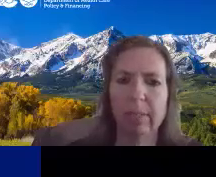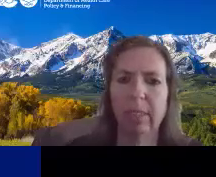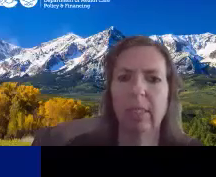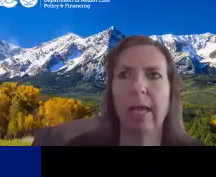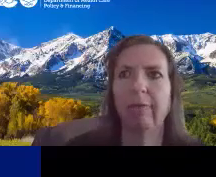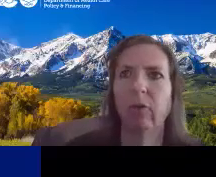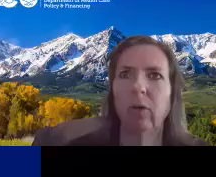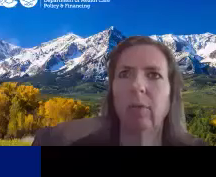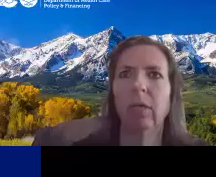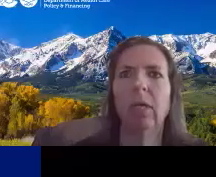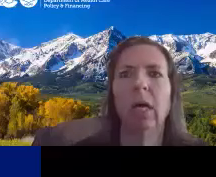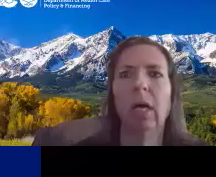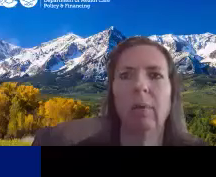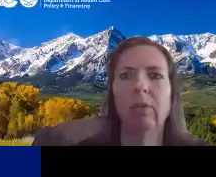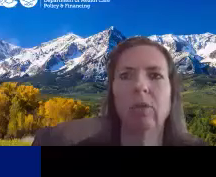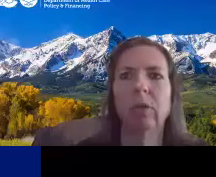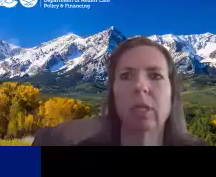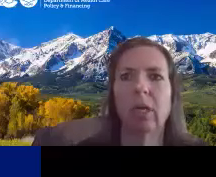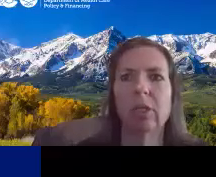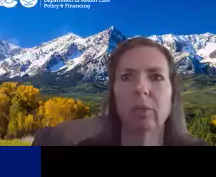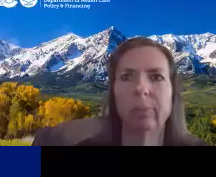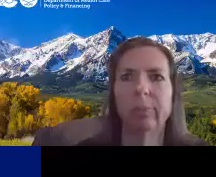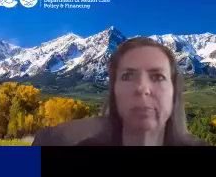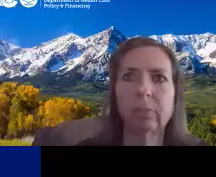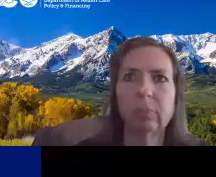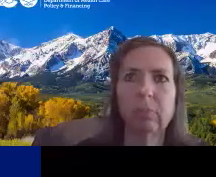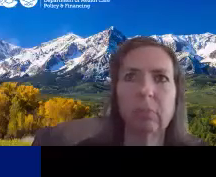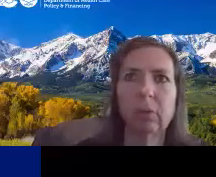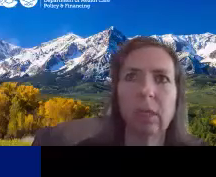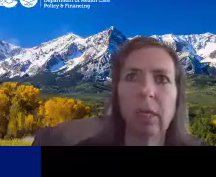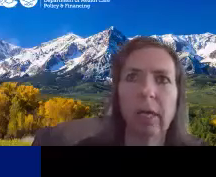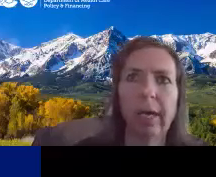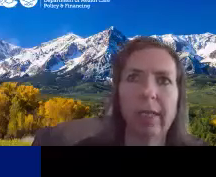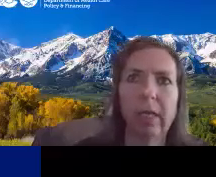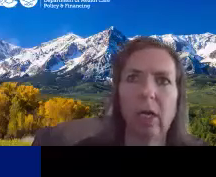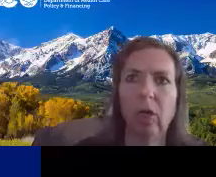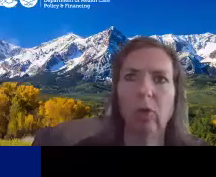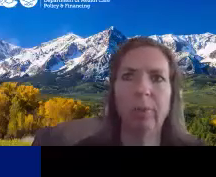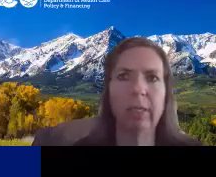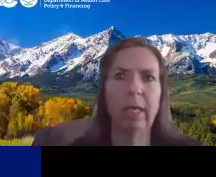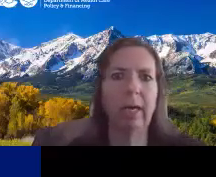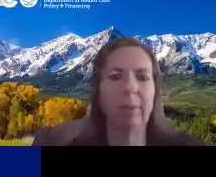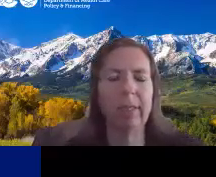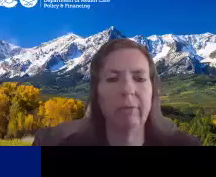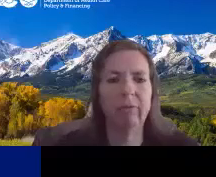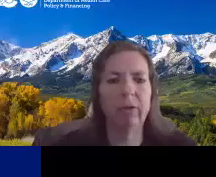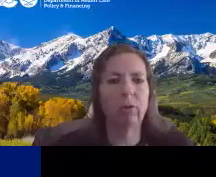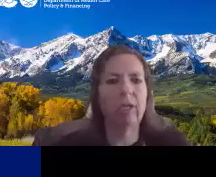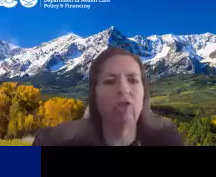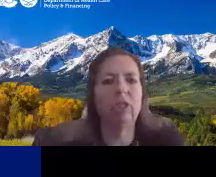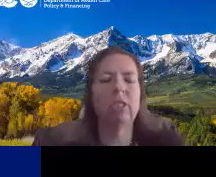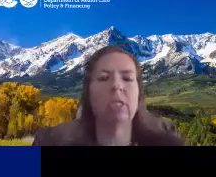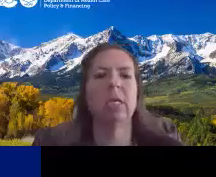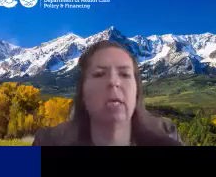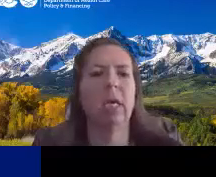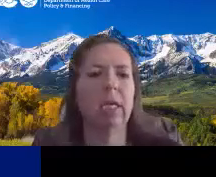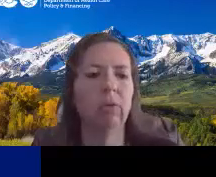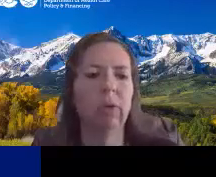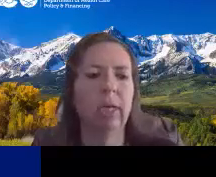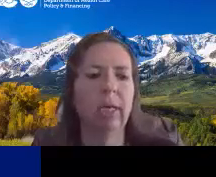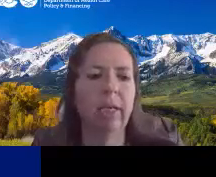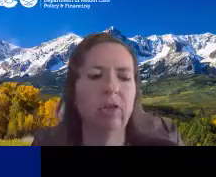please send in that form to us also. And then I'll open it up again for